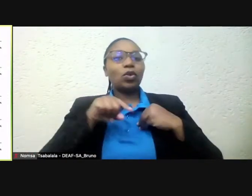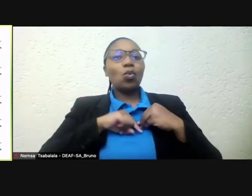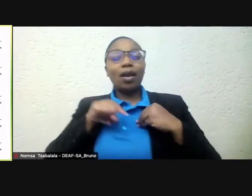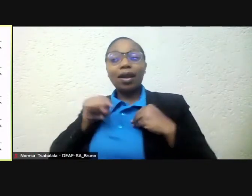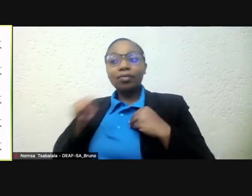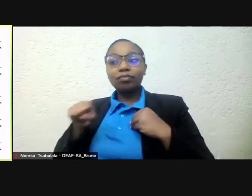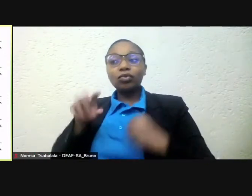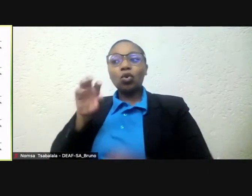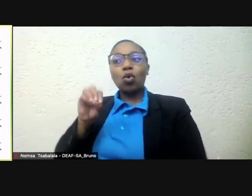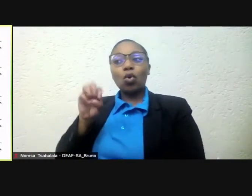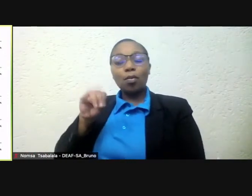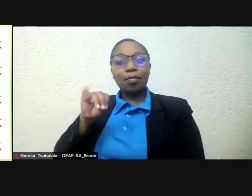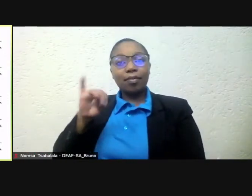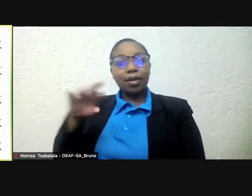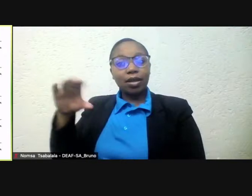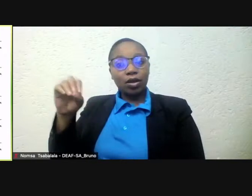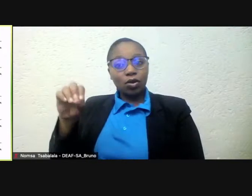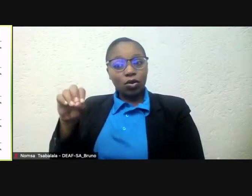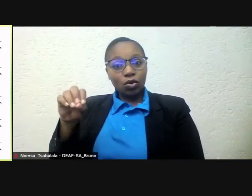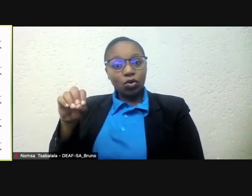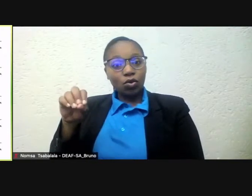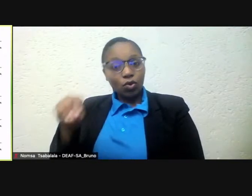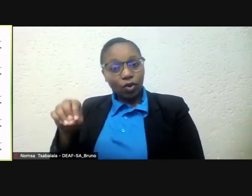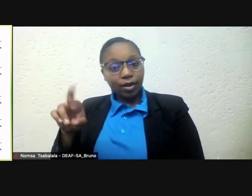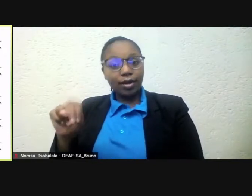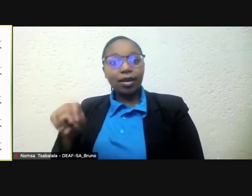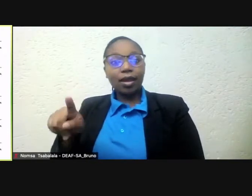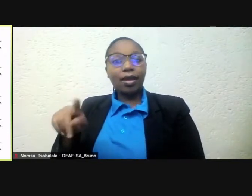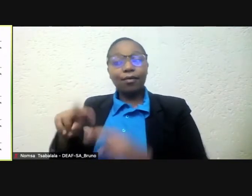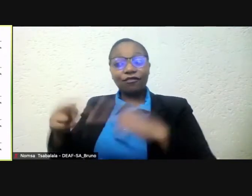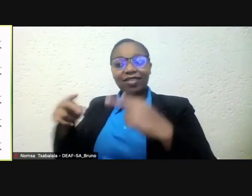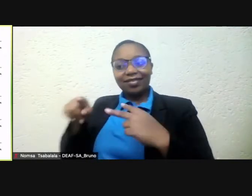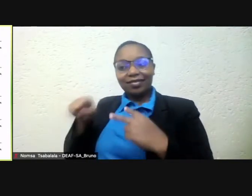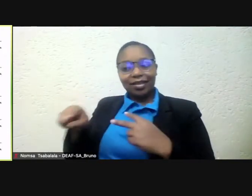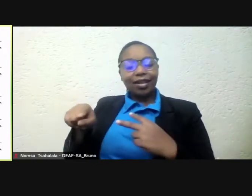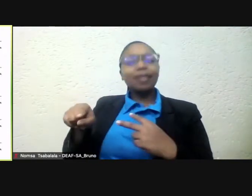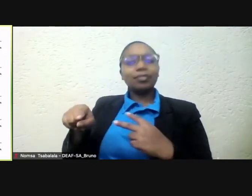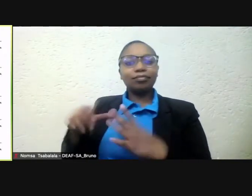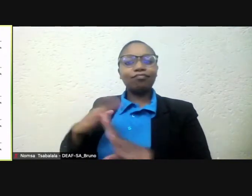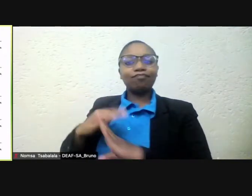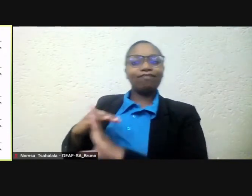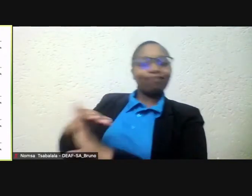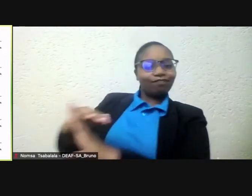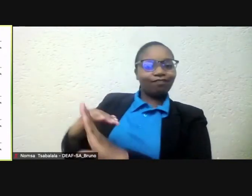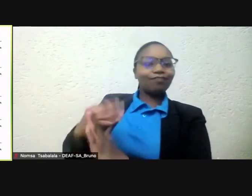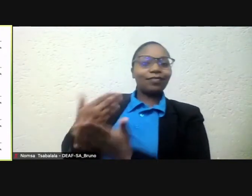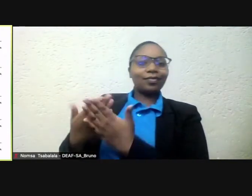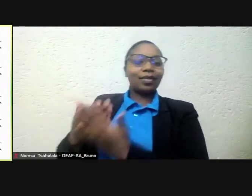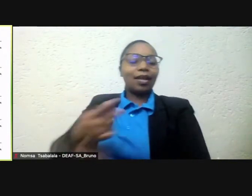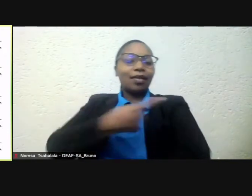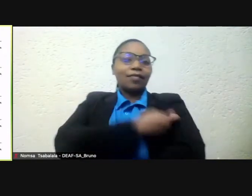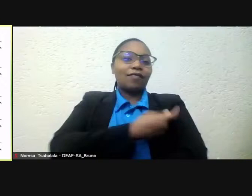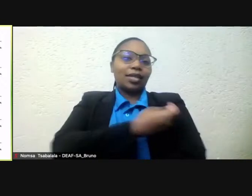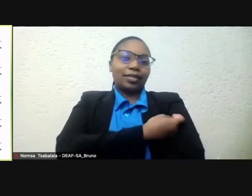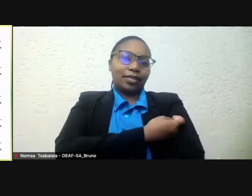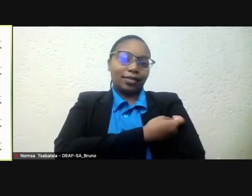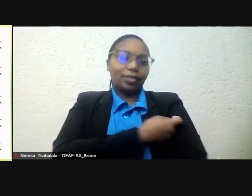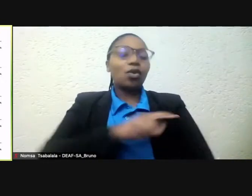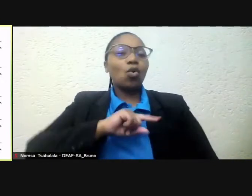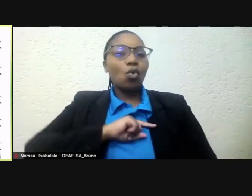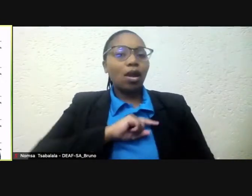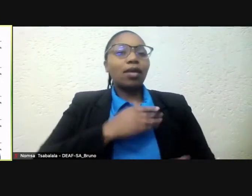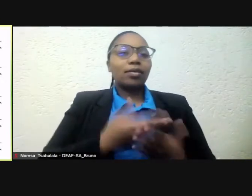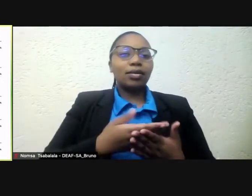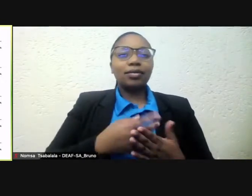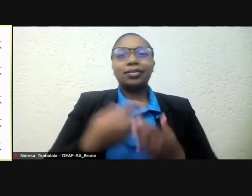The vaccination provides our best protection against serious illness and death. We must remember